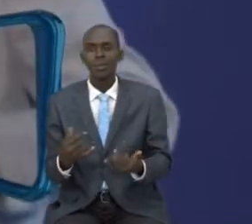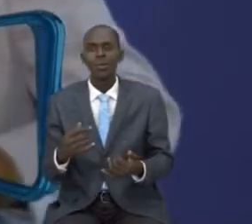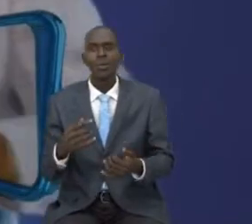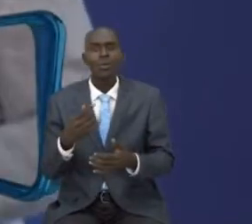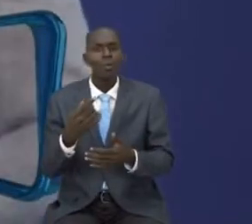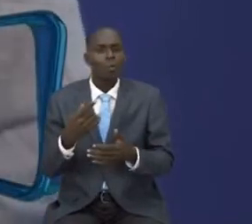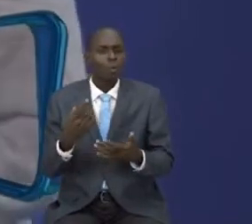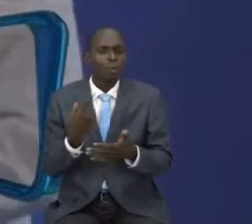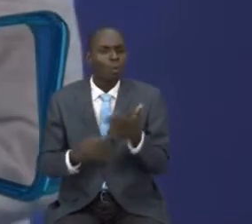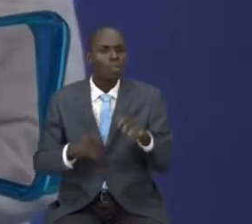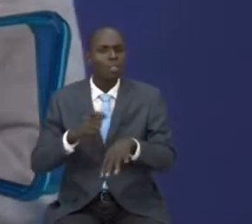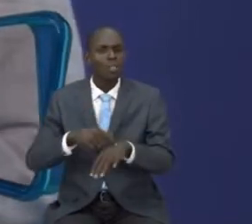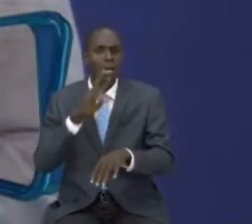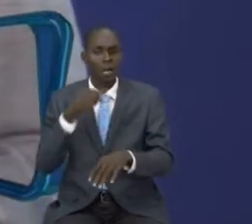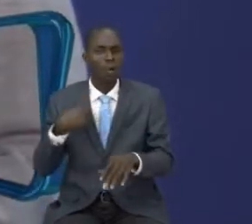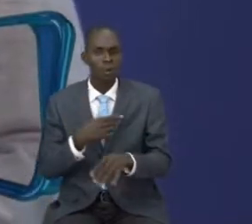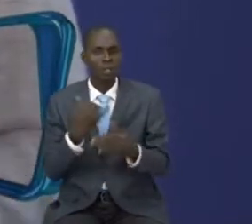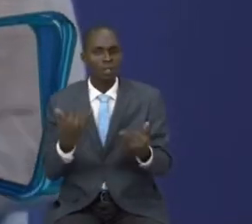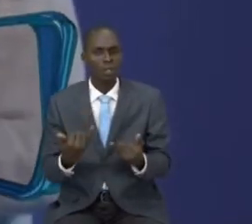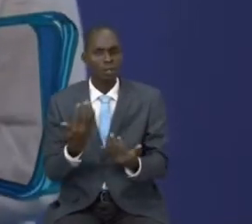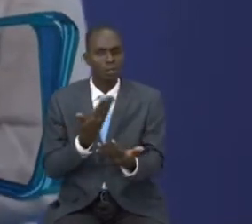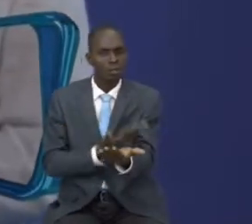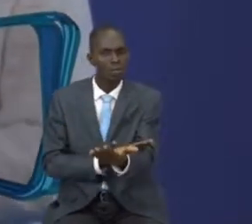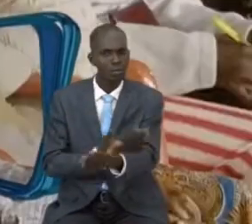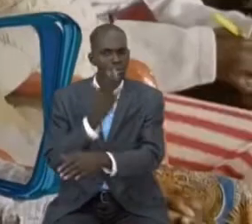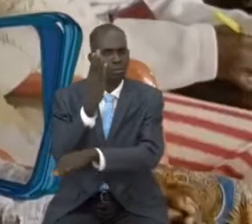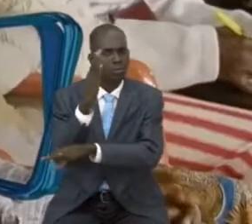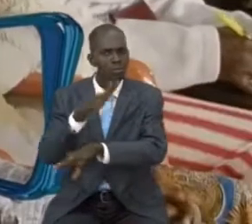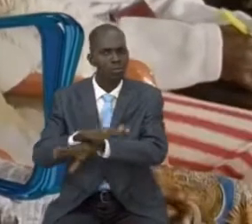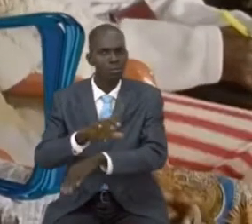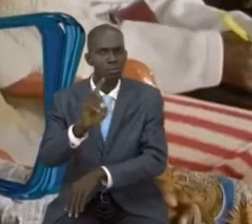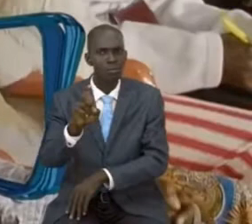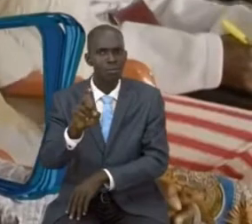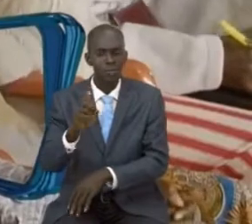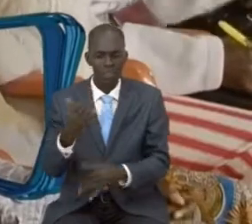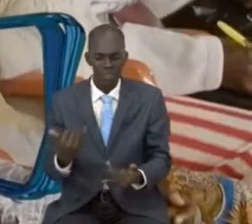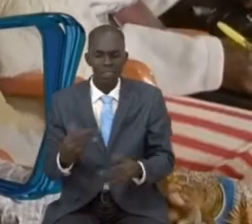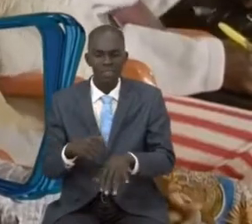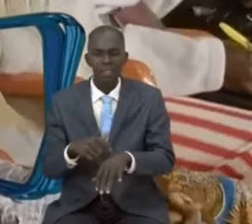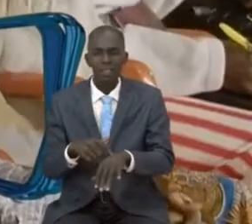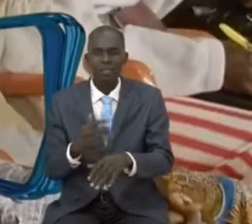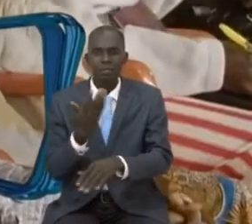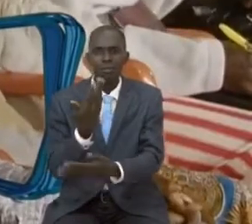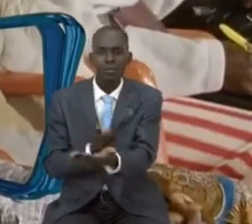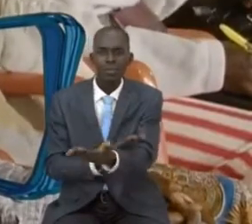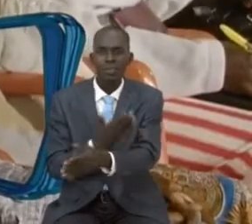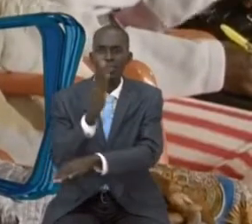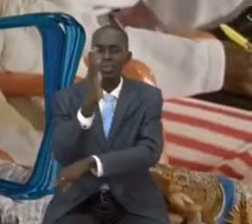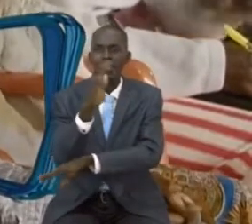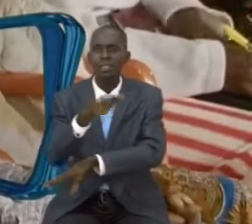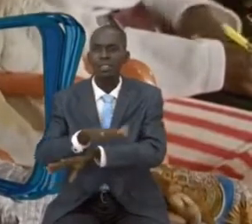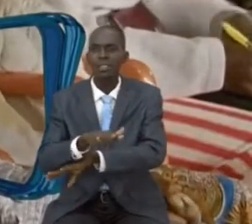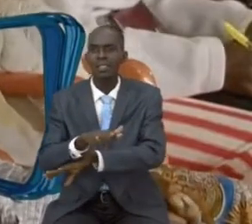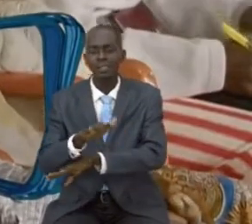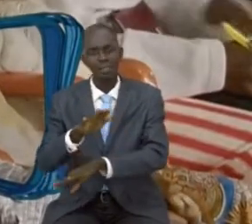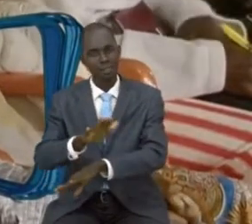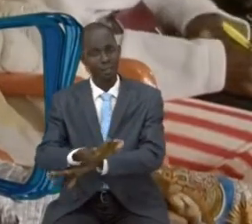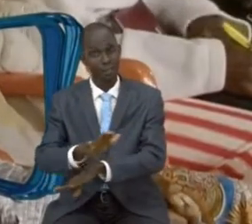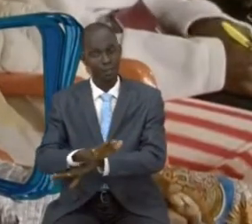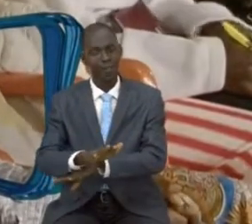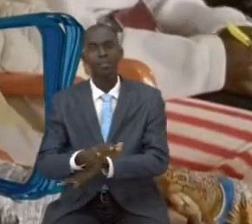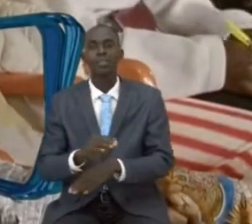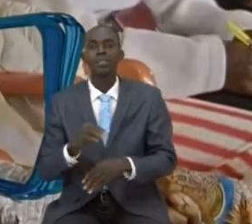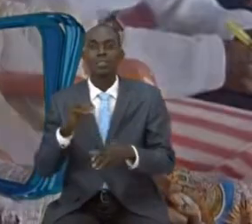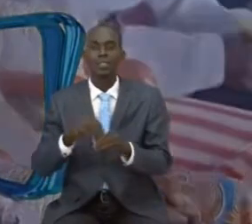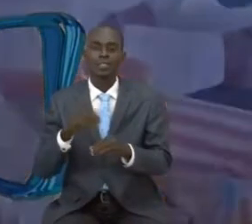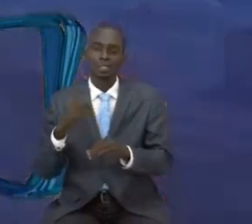Is this morning or afternoon or evening? Tell me. Tell me. Is the evening of